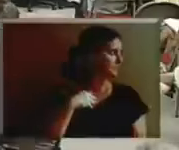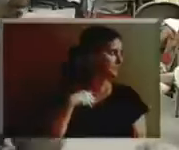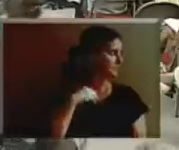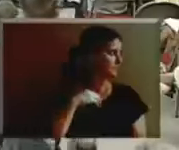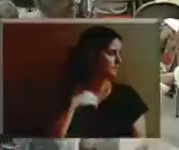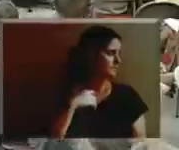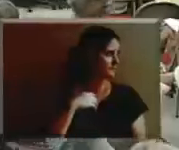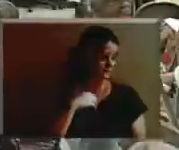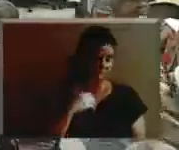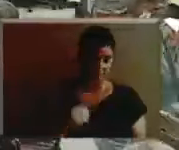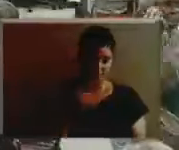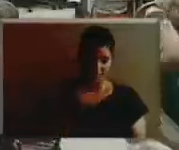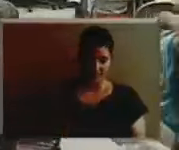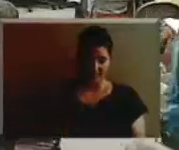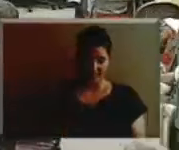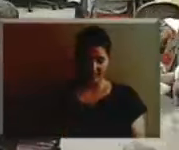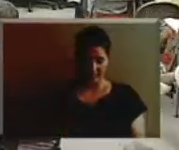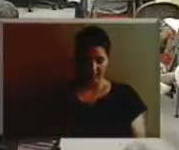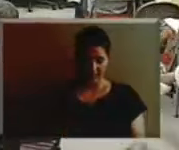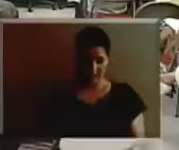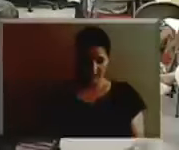Okay, thank you so much.